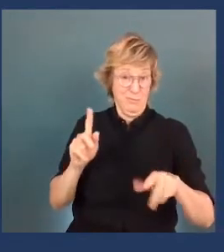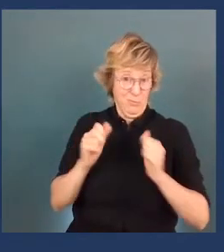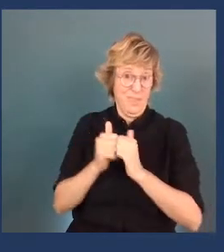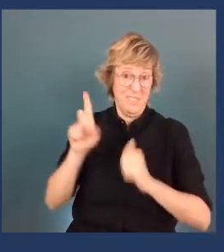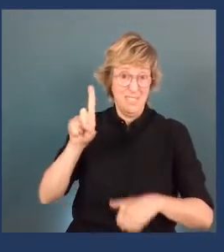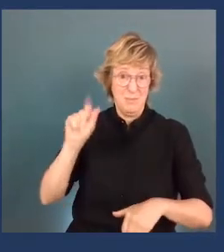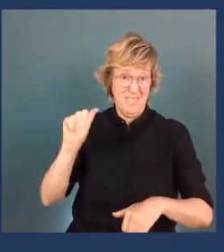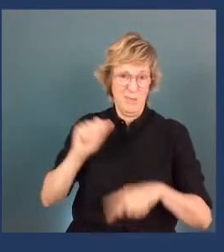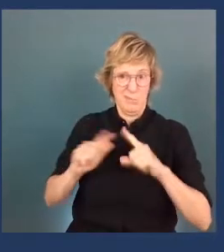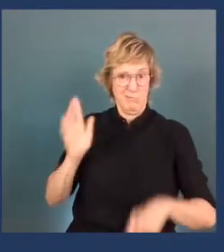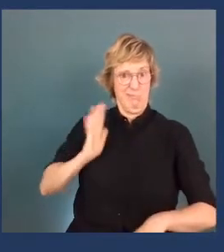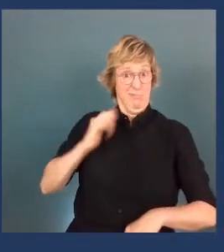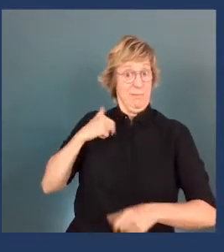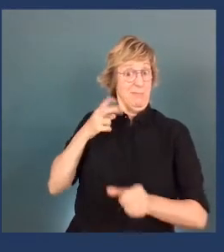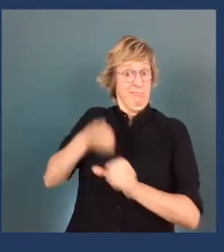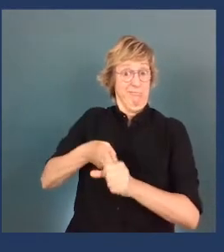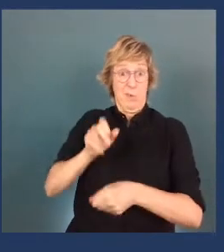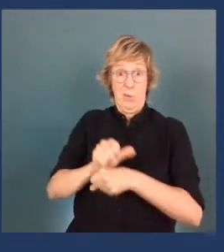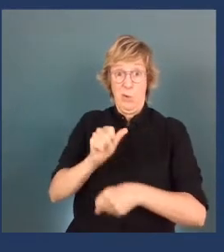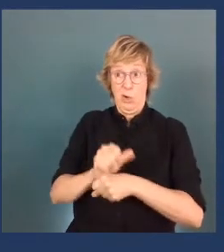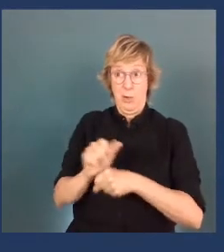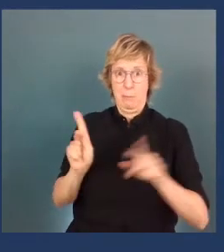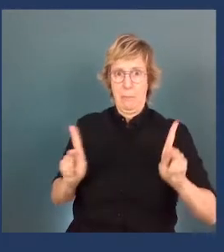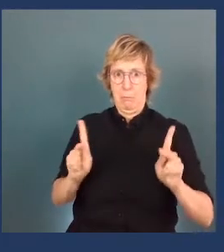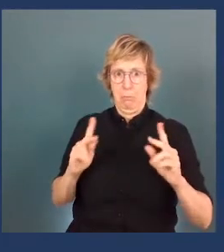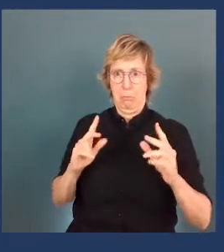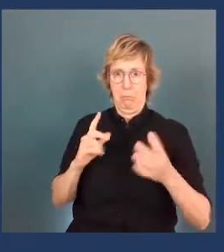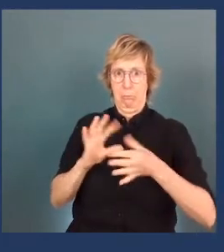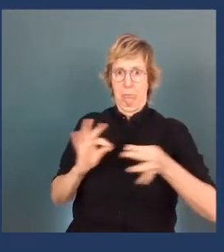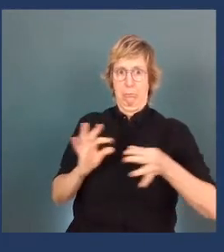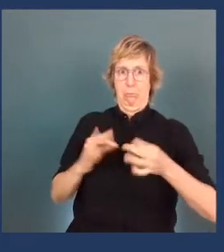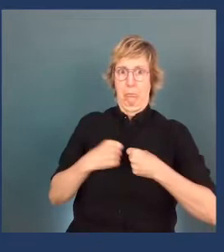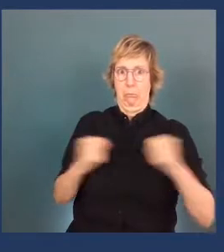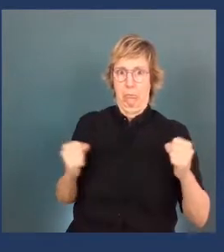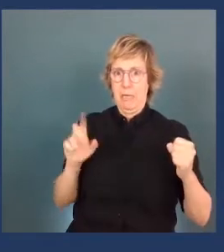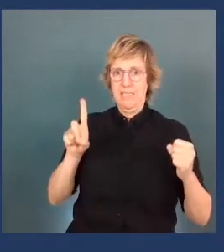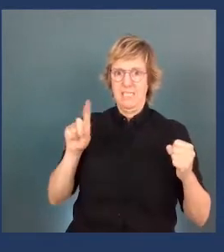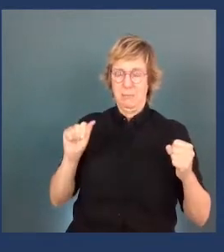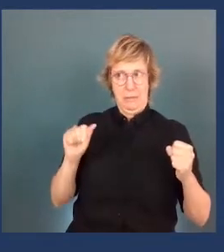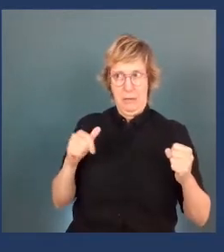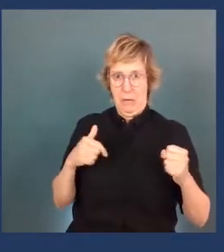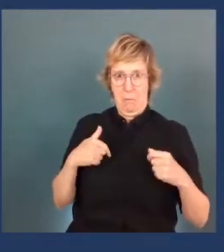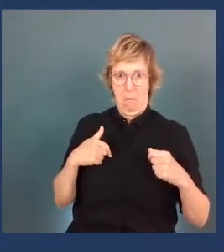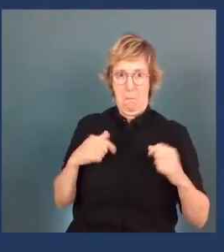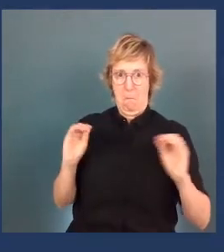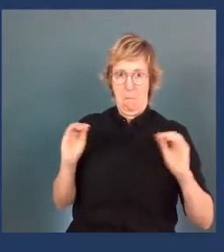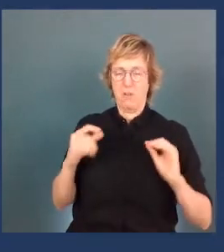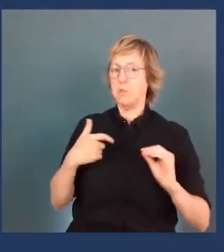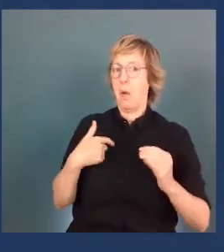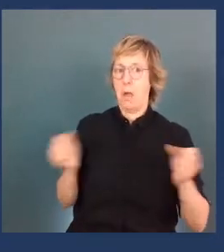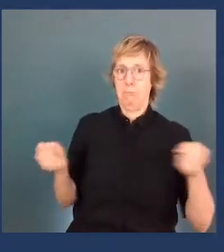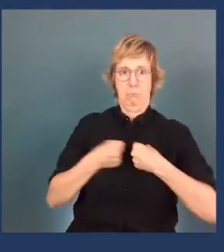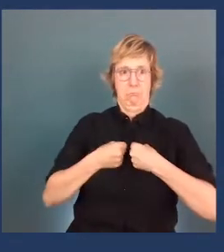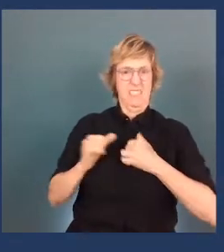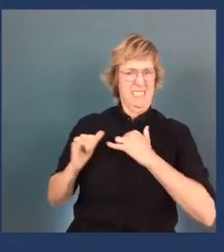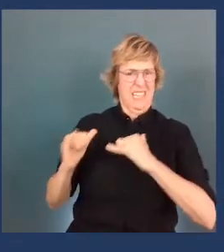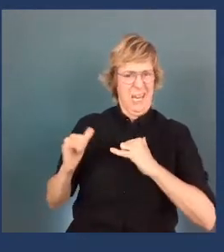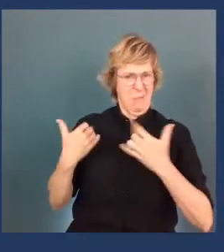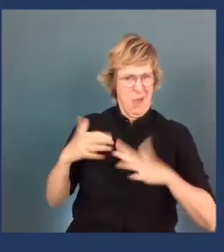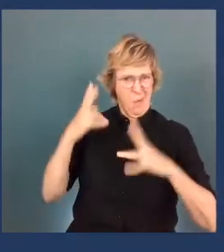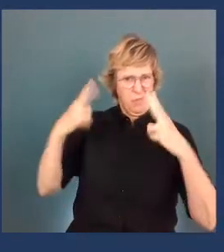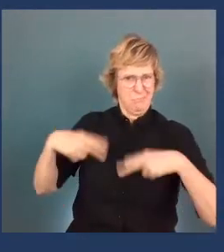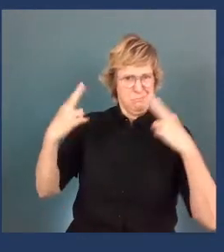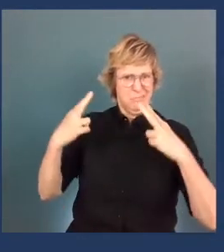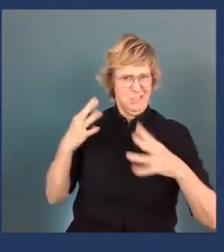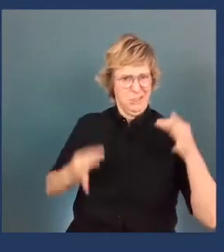People weren't talking about disability, so neither did I. I didn't want to be judged or perceived negatively because of my visual